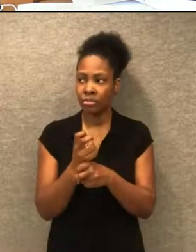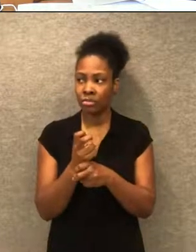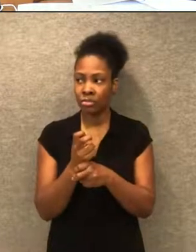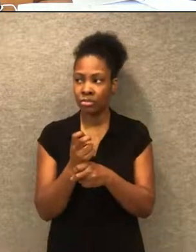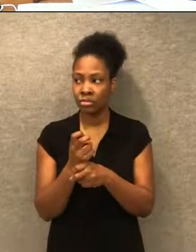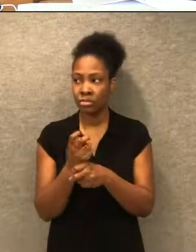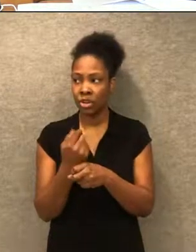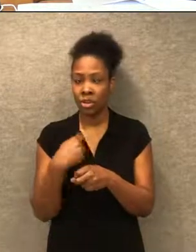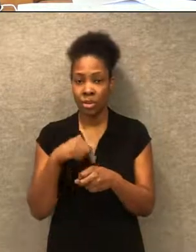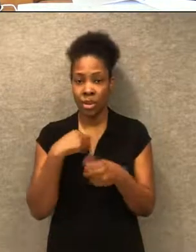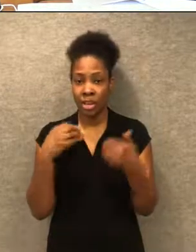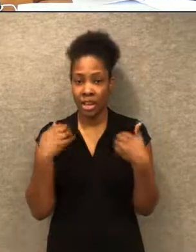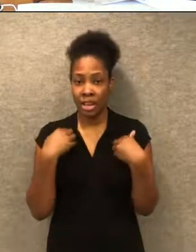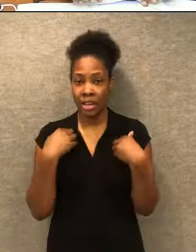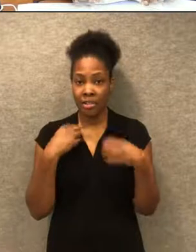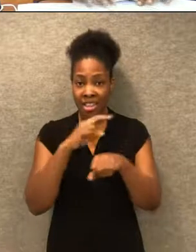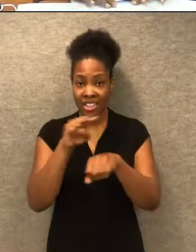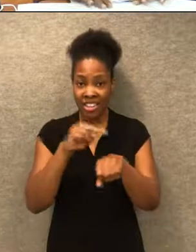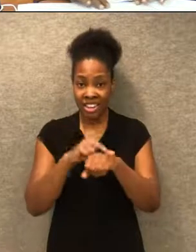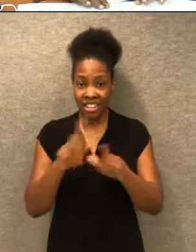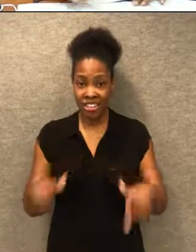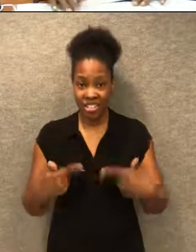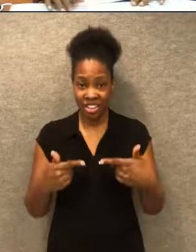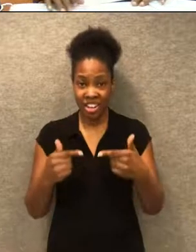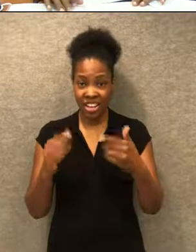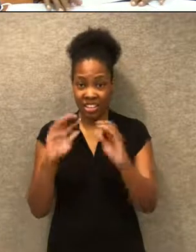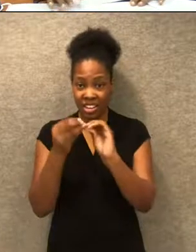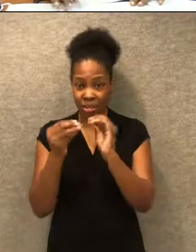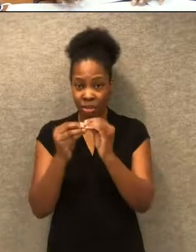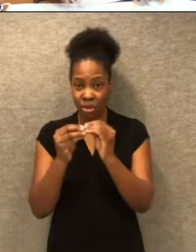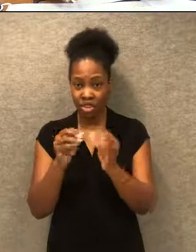we have the National Lifeline, and that is